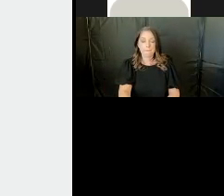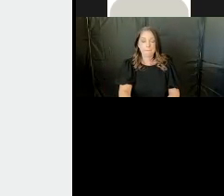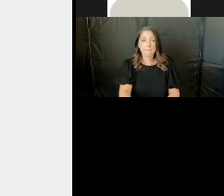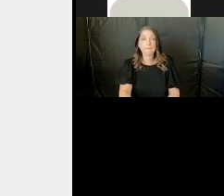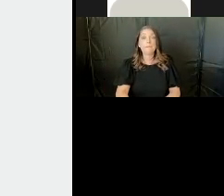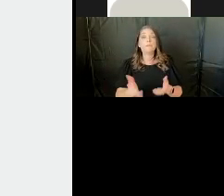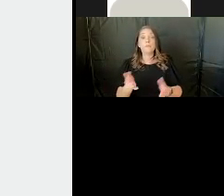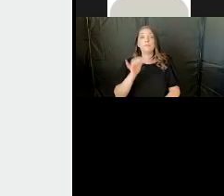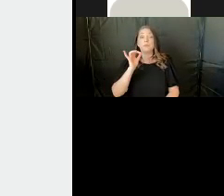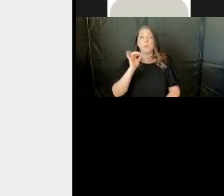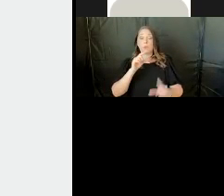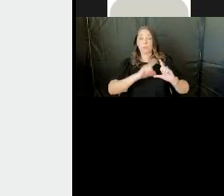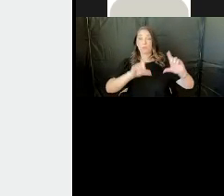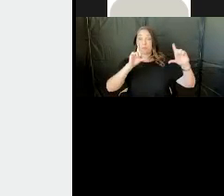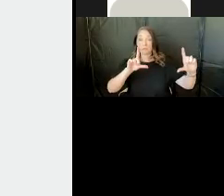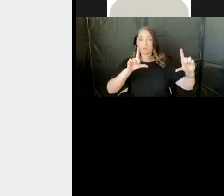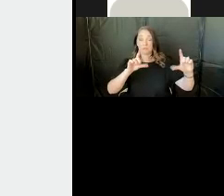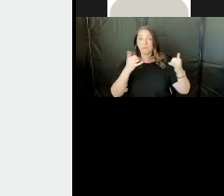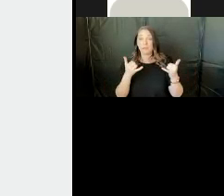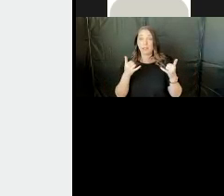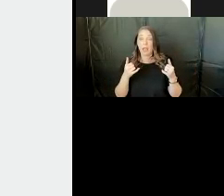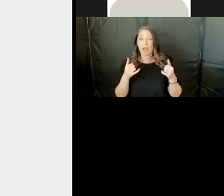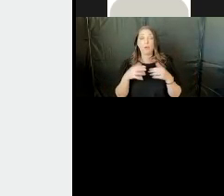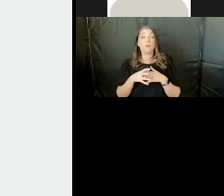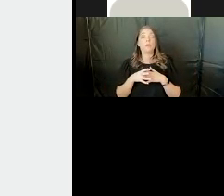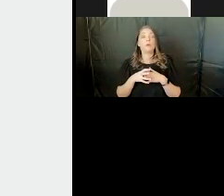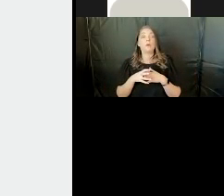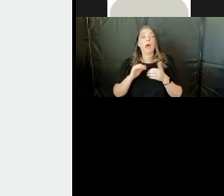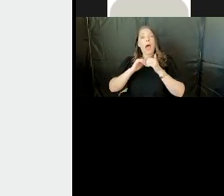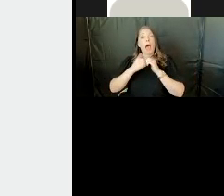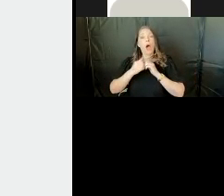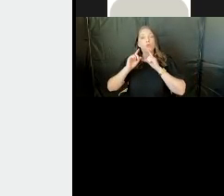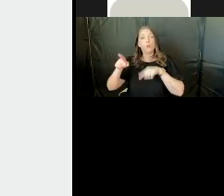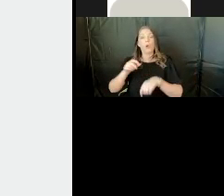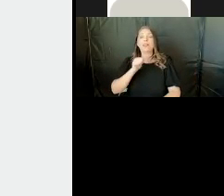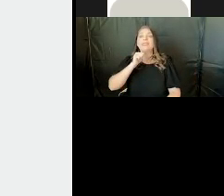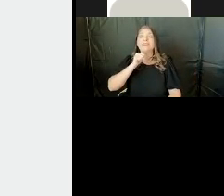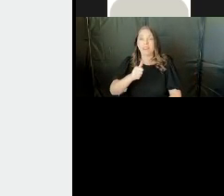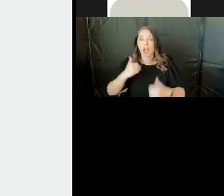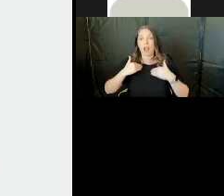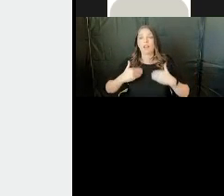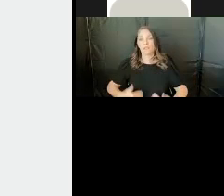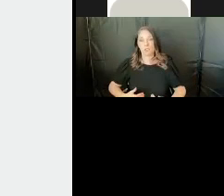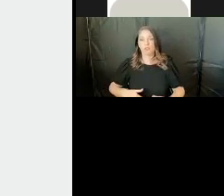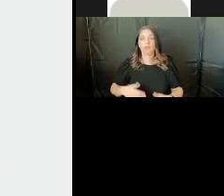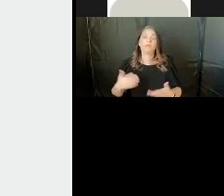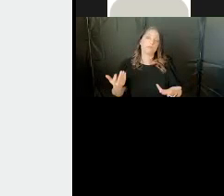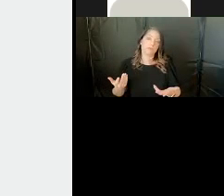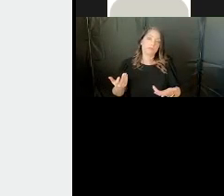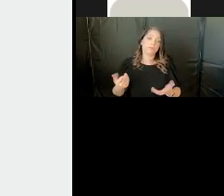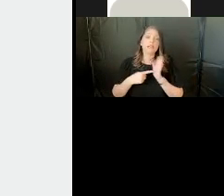So in this slide, we will talk about ways to report non-physical abuse. And this would be mental suffering,